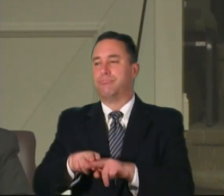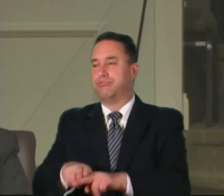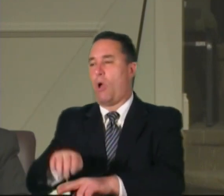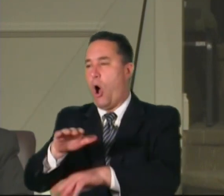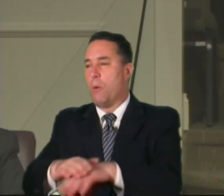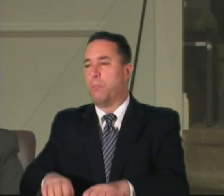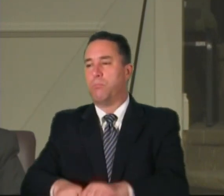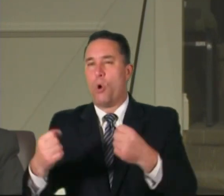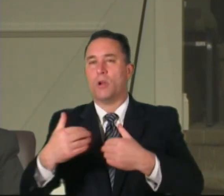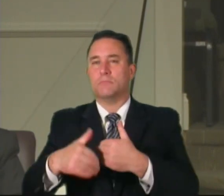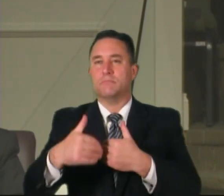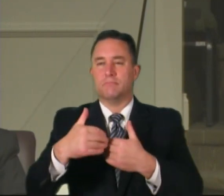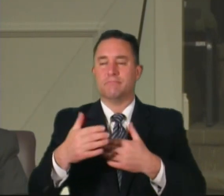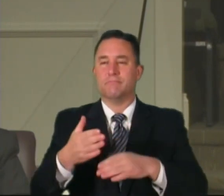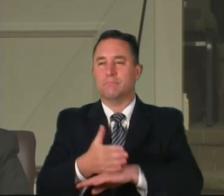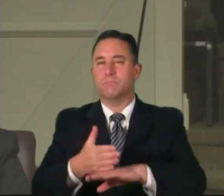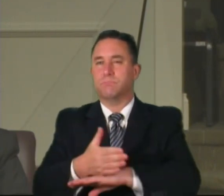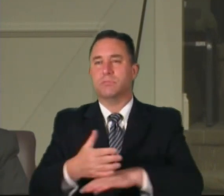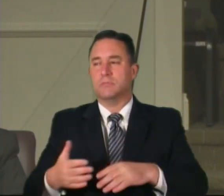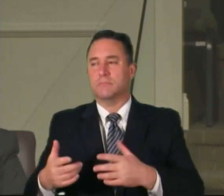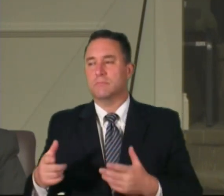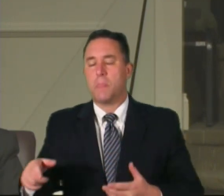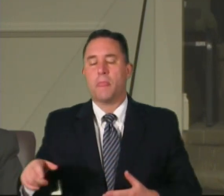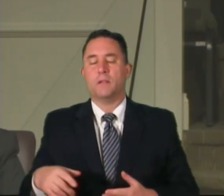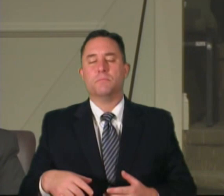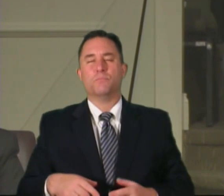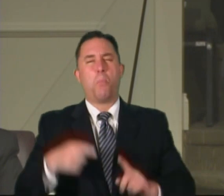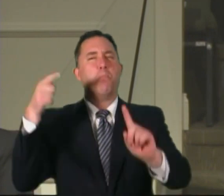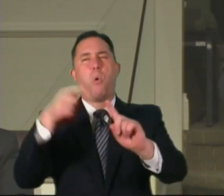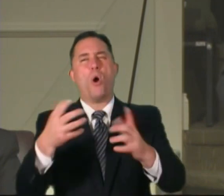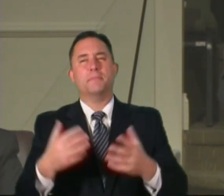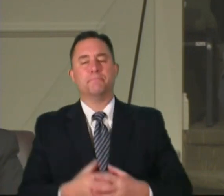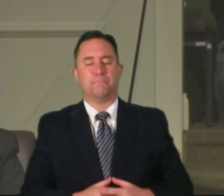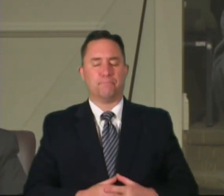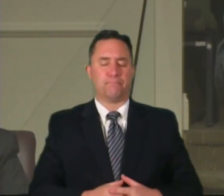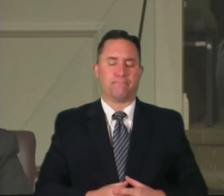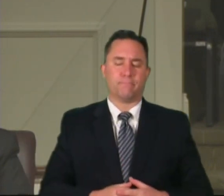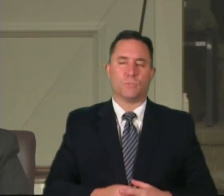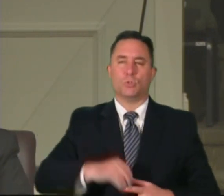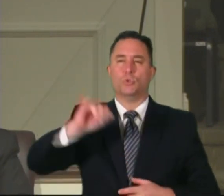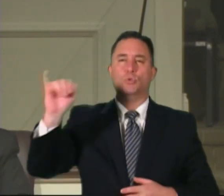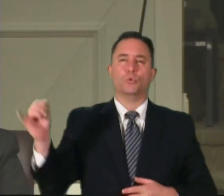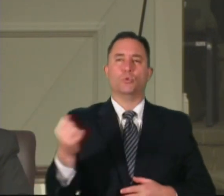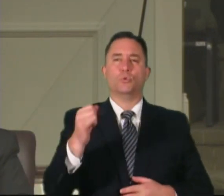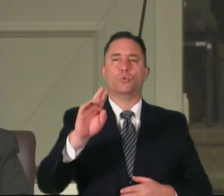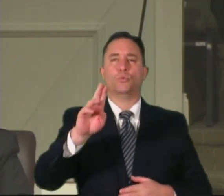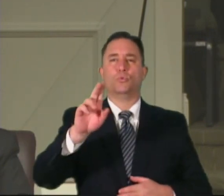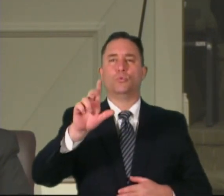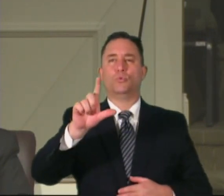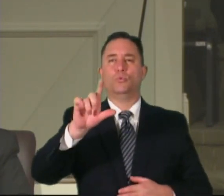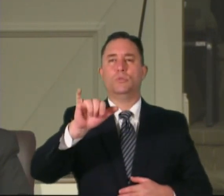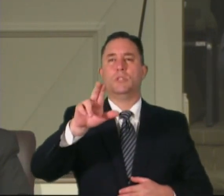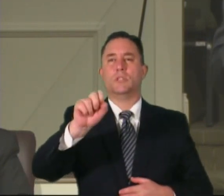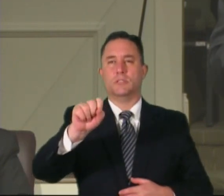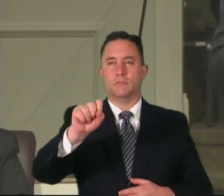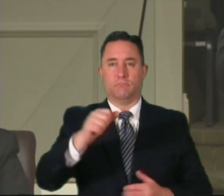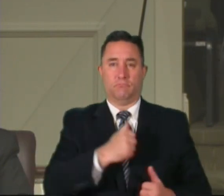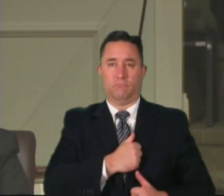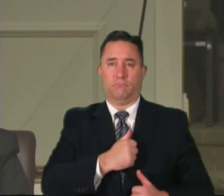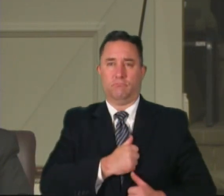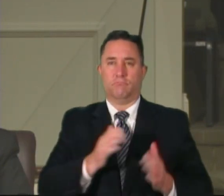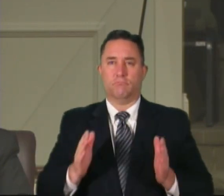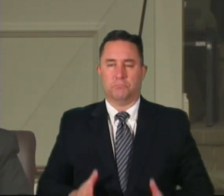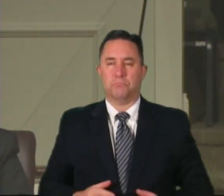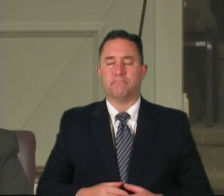my heart. I was glad to hear that message. But here's the point. Julius, that centurion,